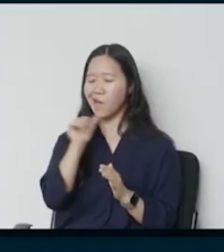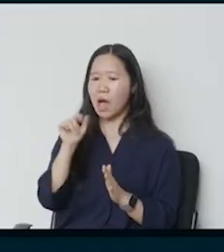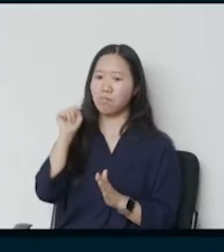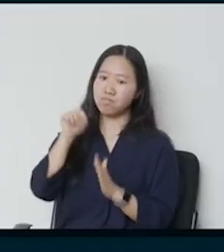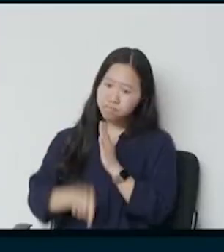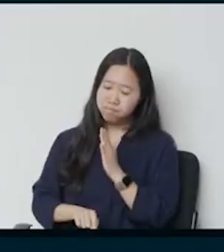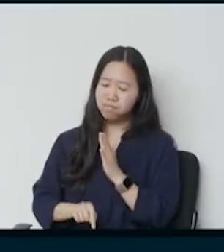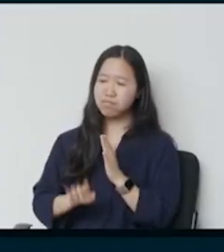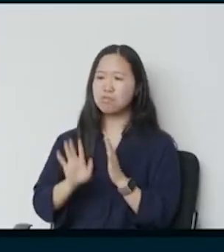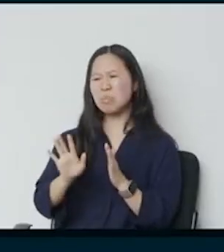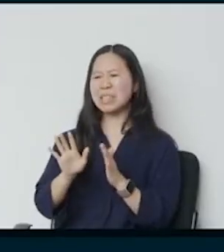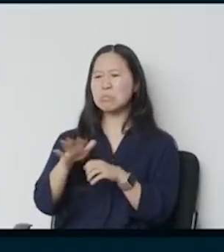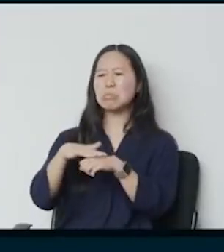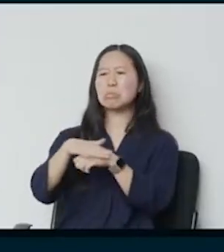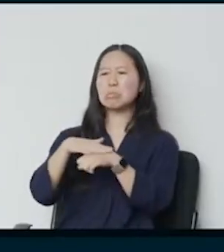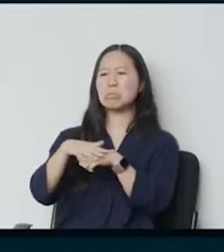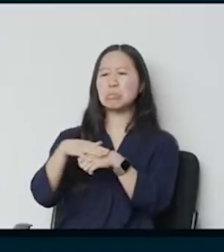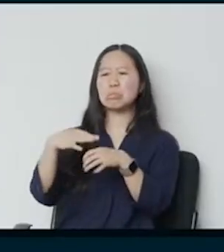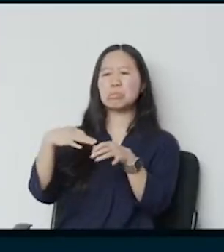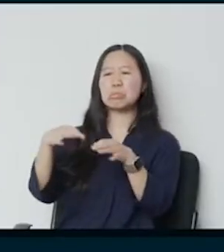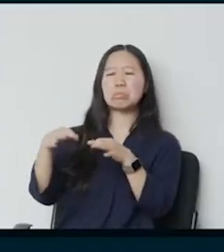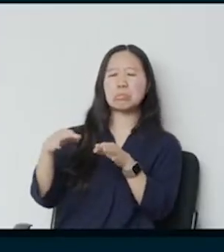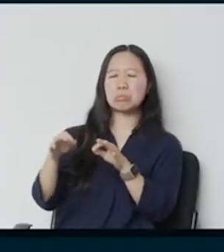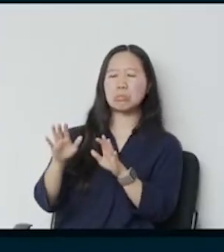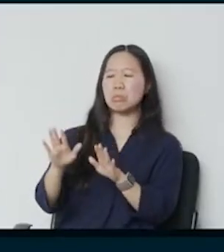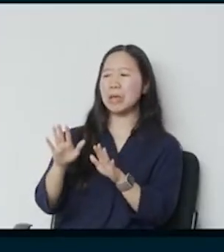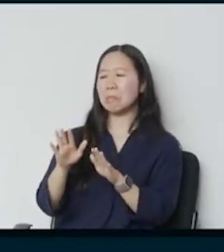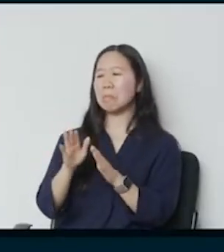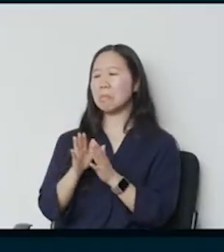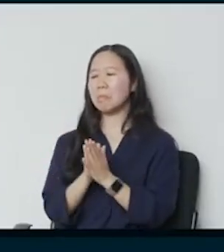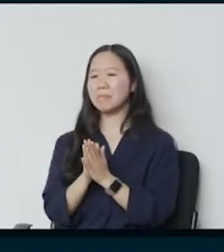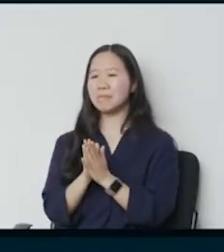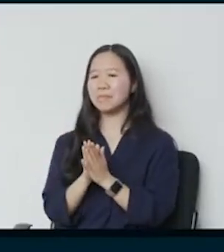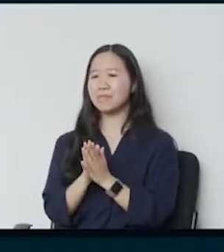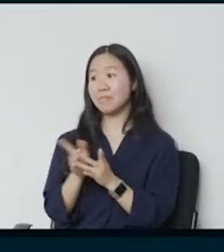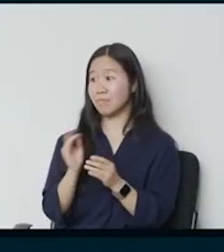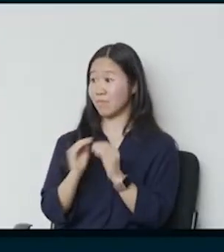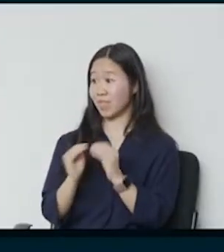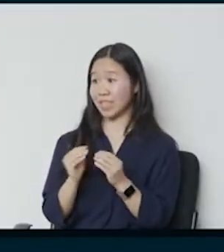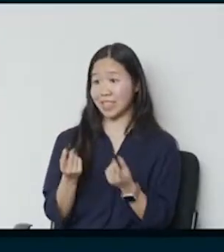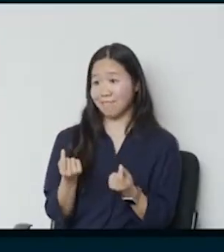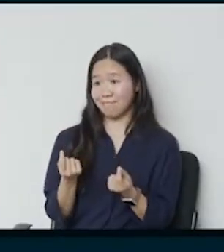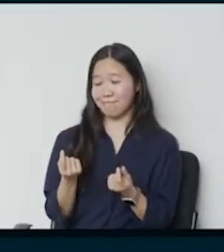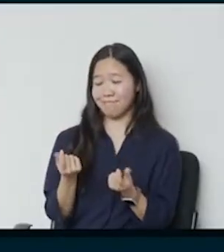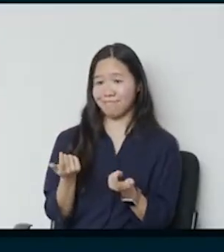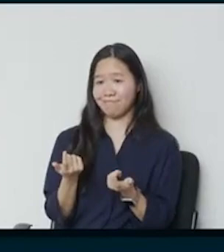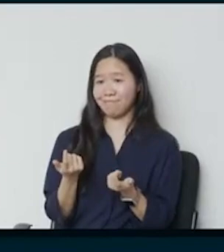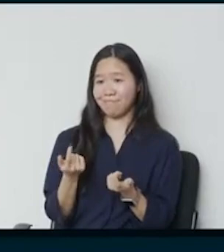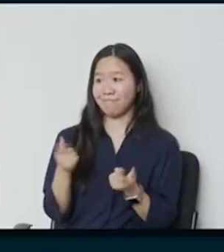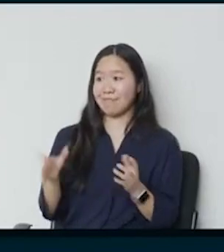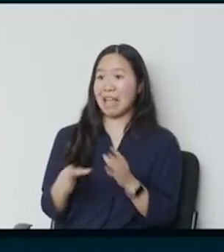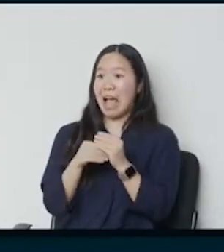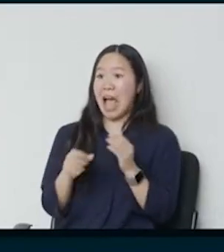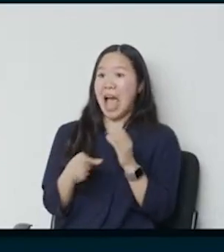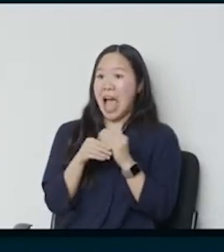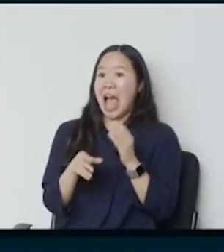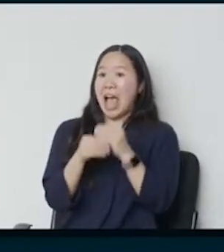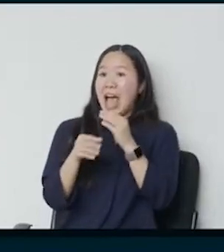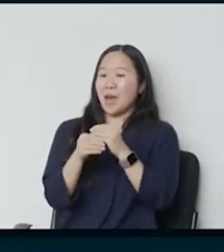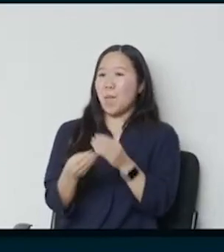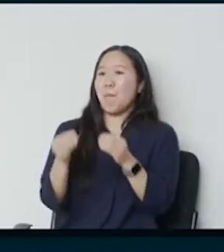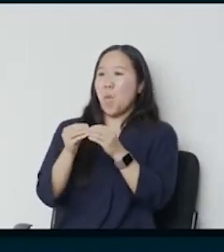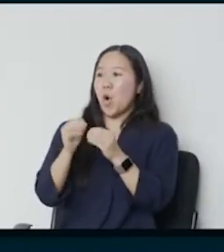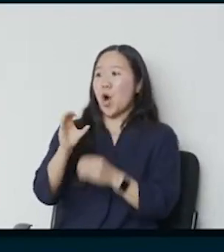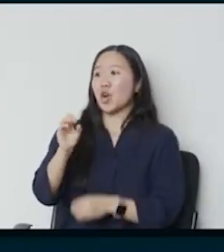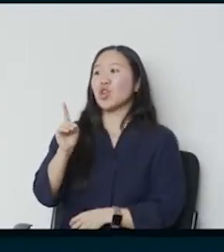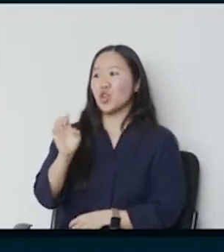I just want you to experience the complication a little bit. So in order to fix this, you got to add a lot of extra code. You